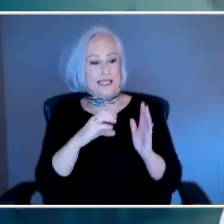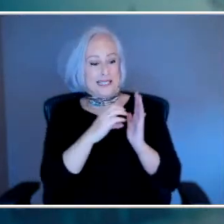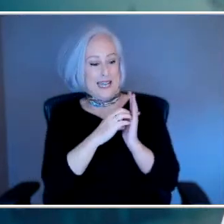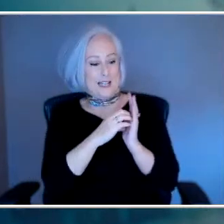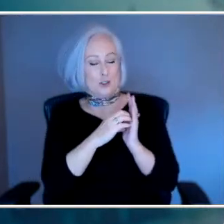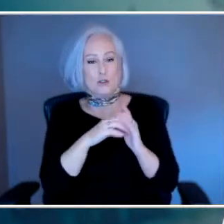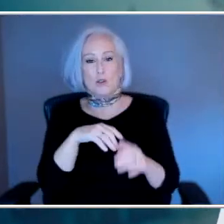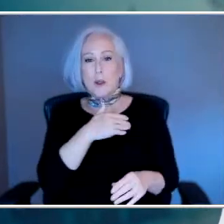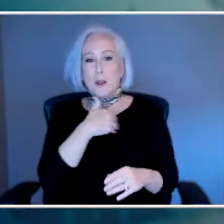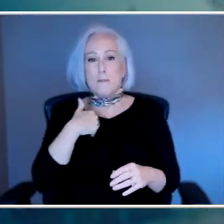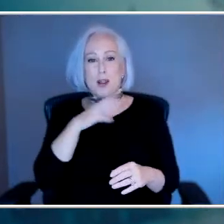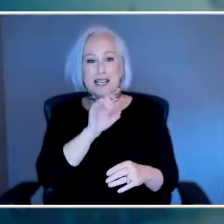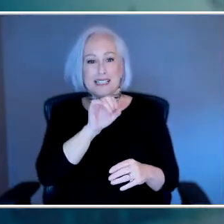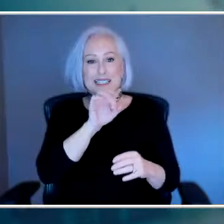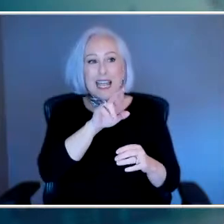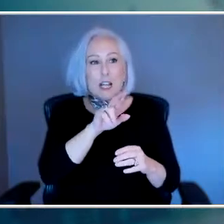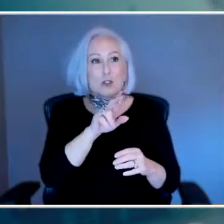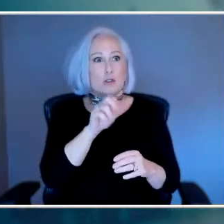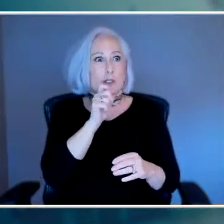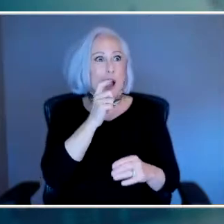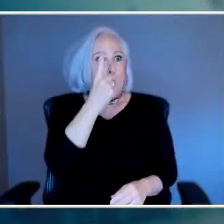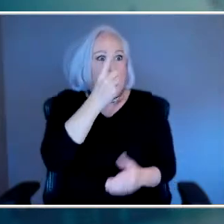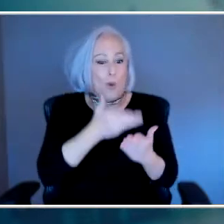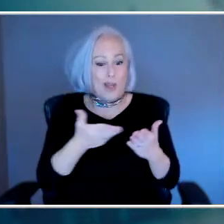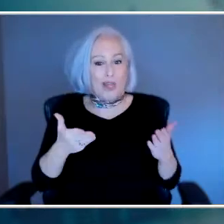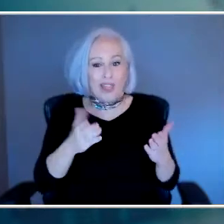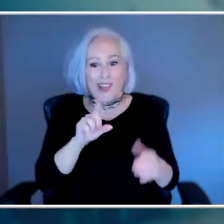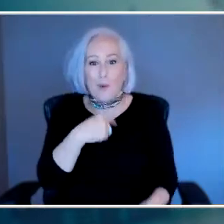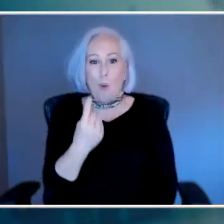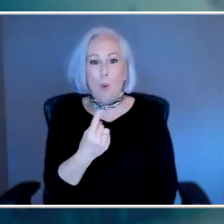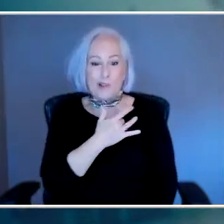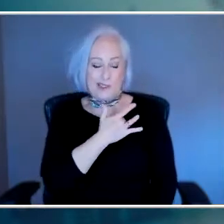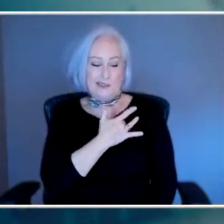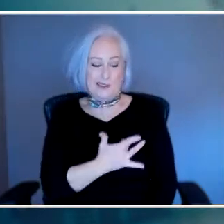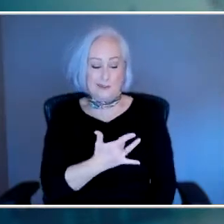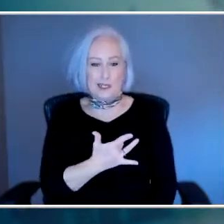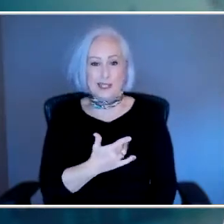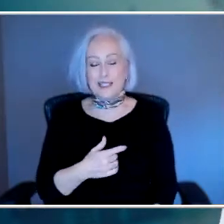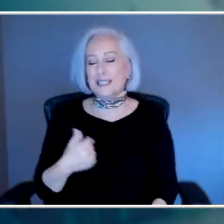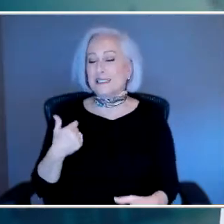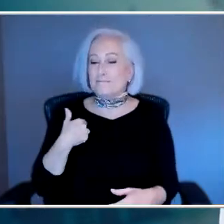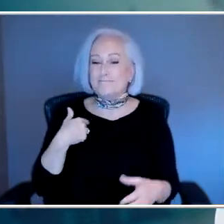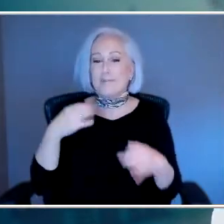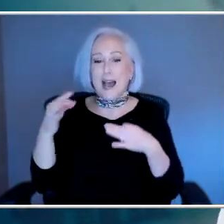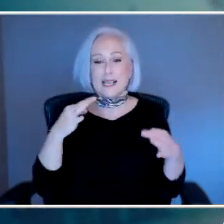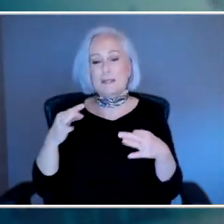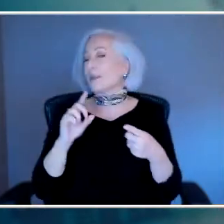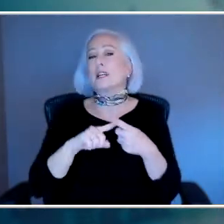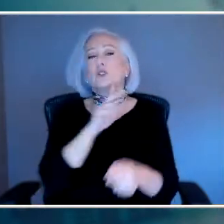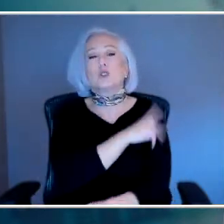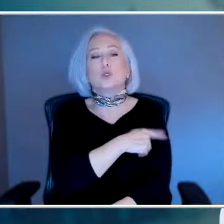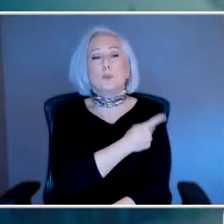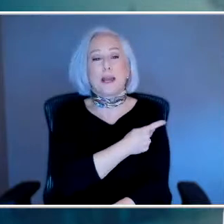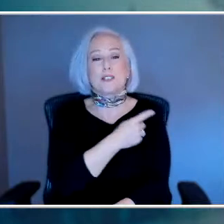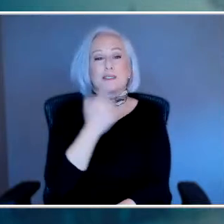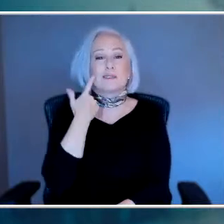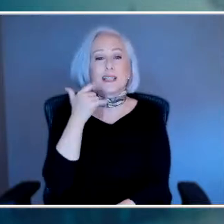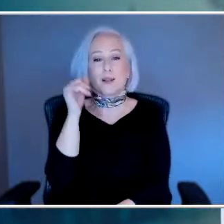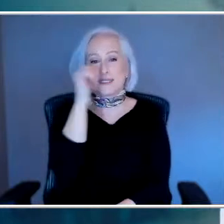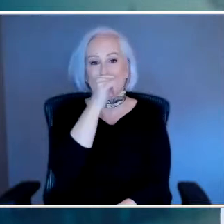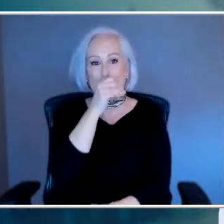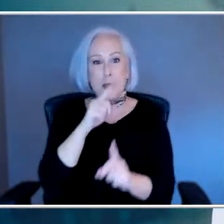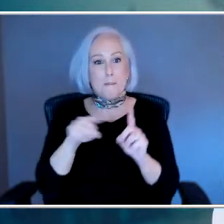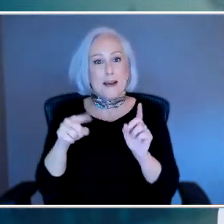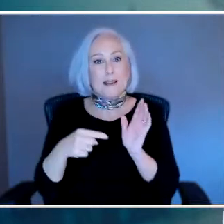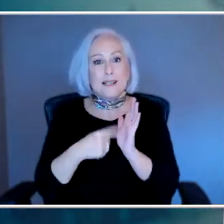like one thing and purely one thing. I explain it to patients, and this might sound really silly, but sometimes these cancers are sort of like a bowl of